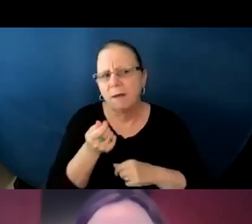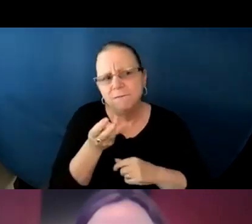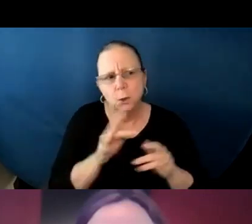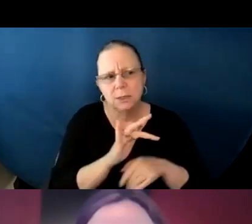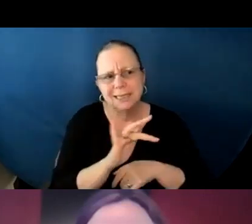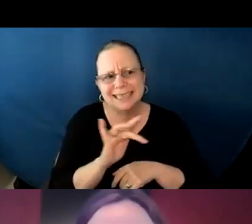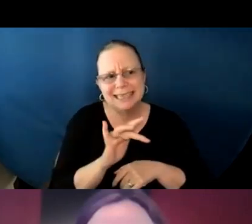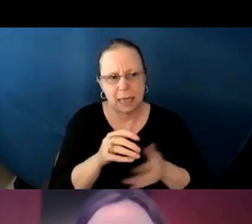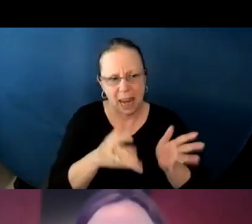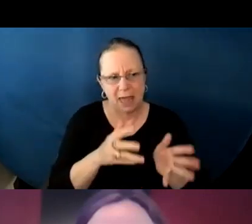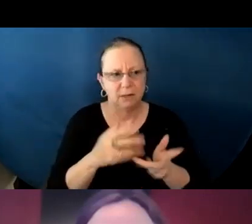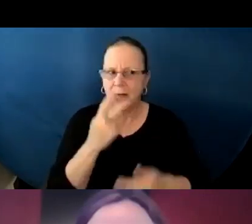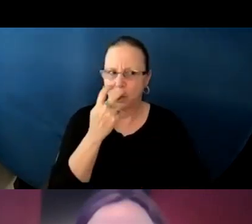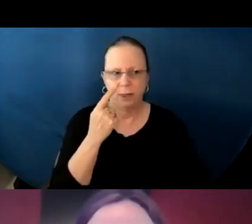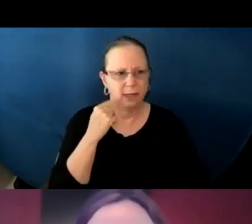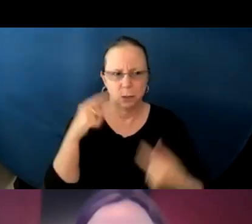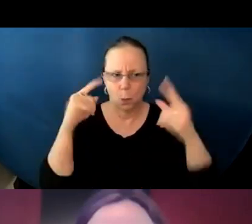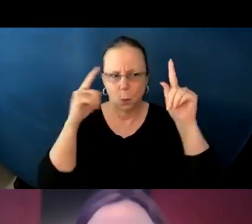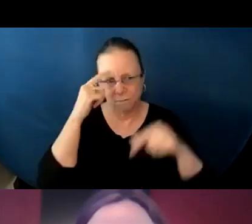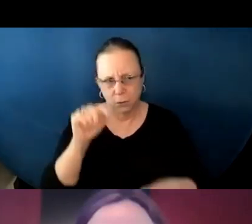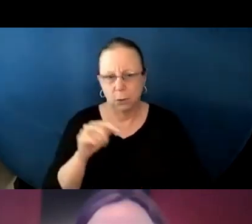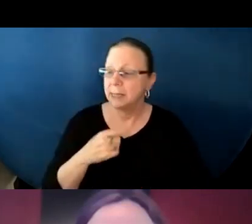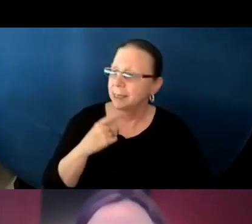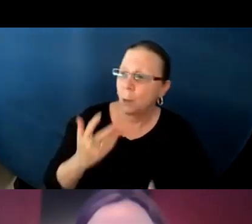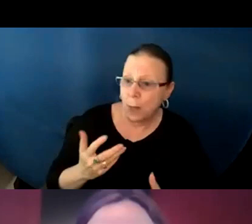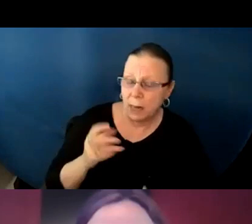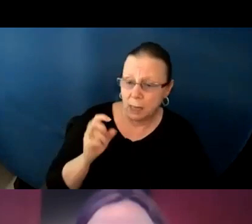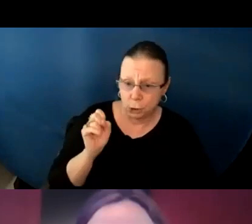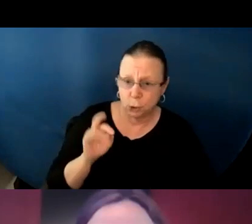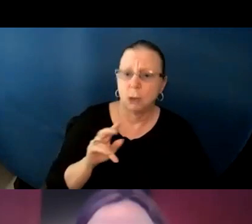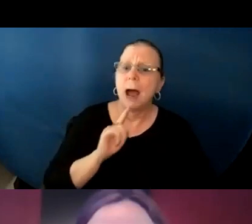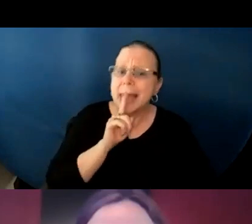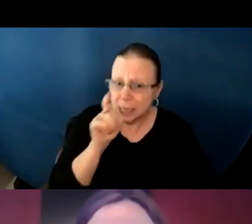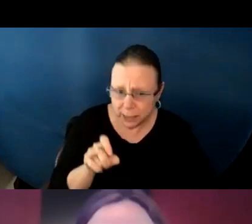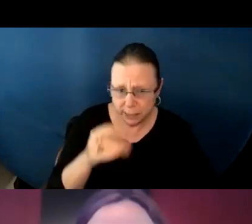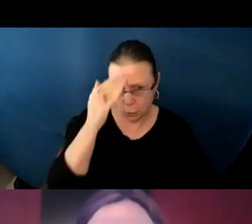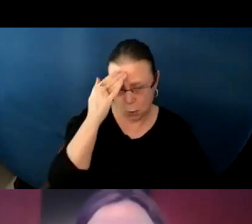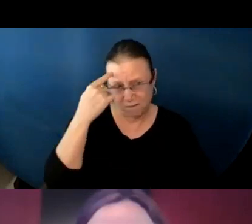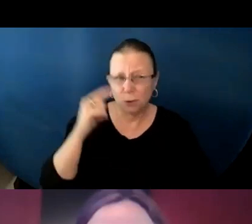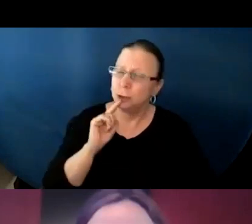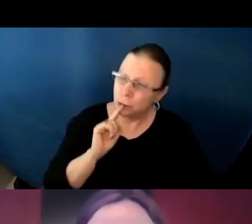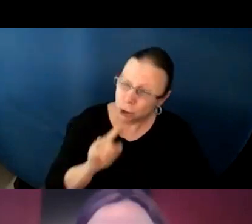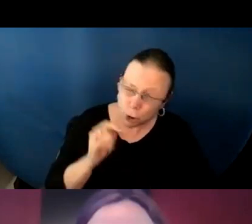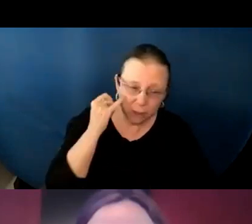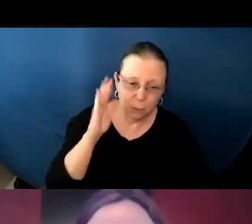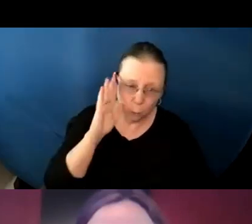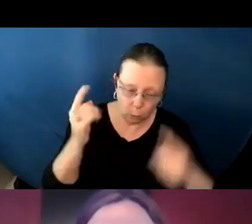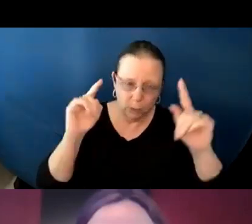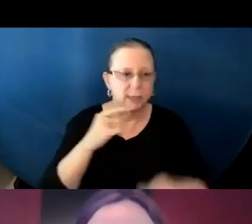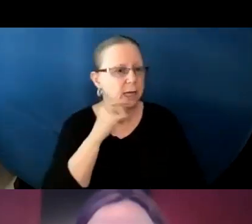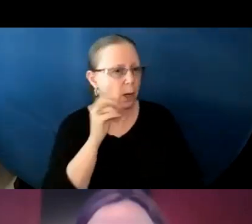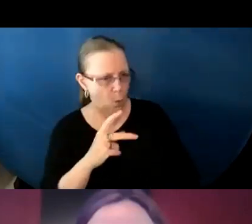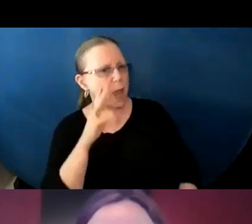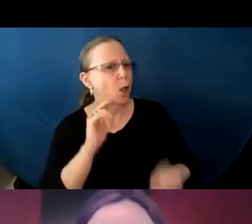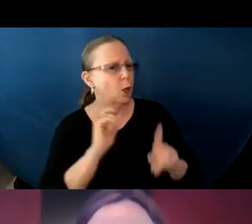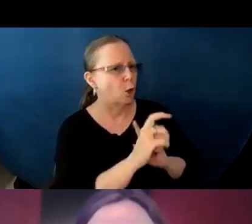don't think this is going to work for you. And I said, well, sir, I actually really need to know for sure if it's going to work. And he said, okay, I'll call you back